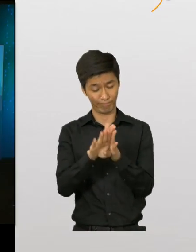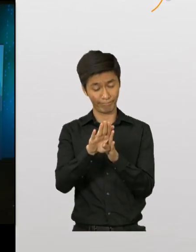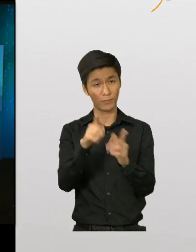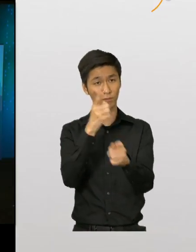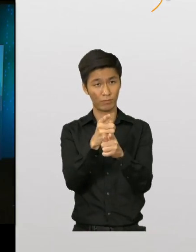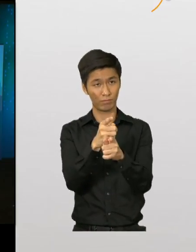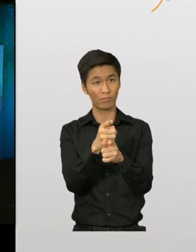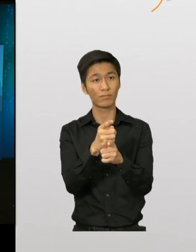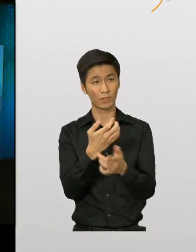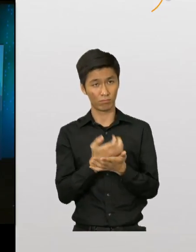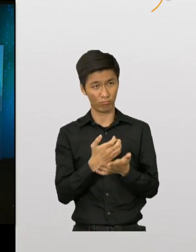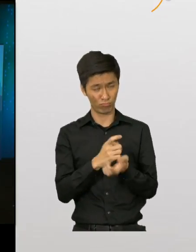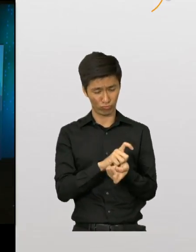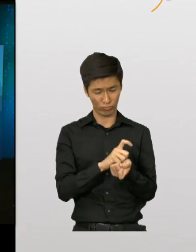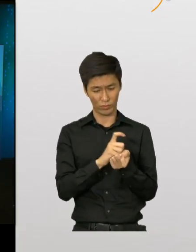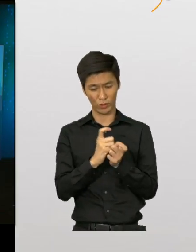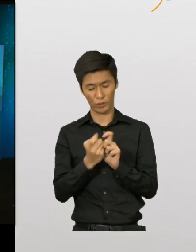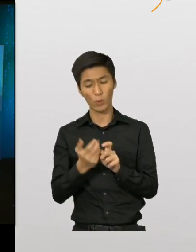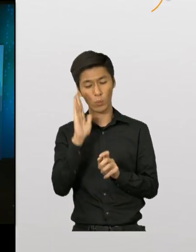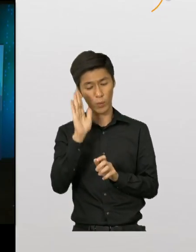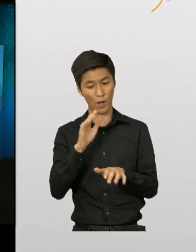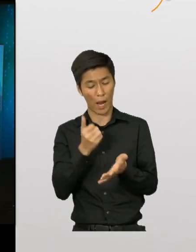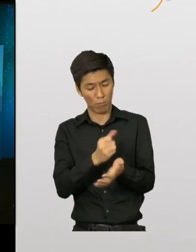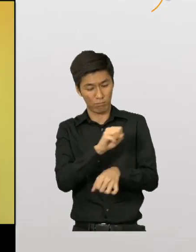restructuring will lay a strong basis for our future growth.